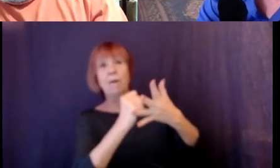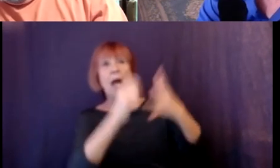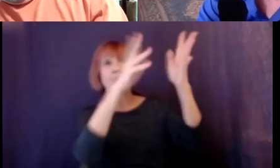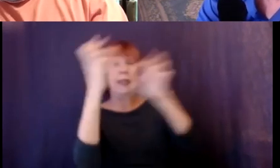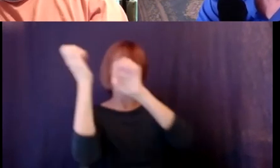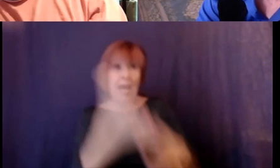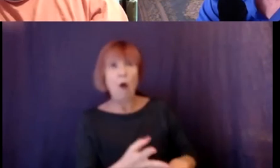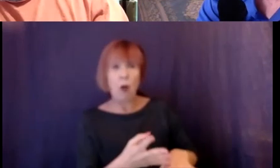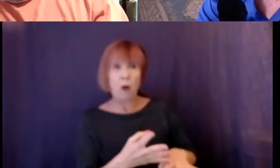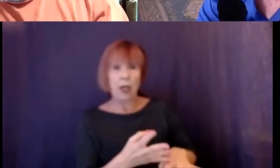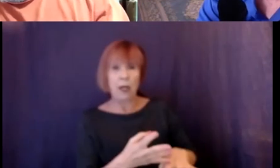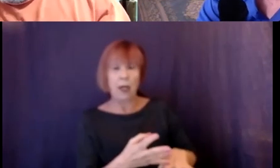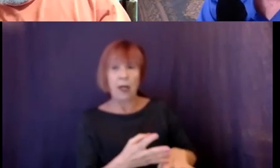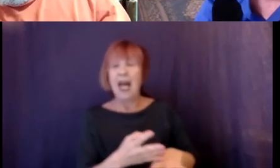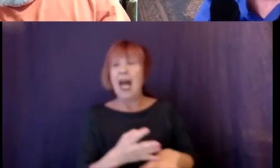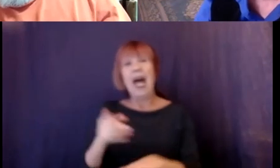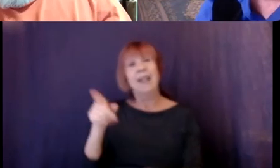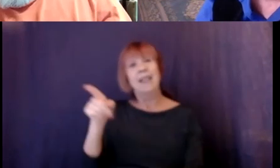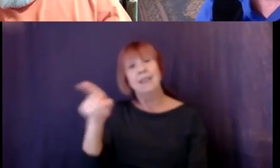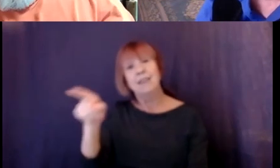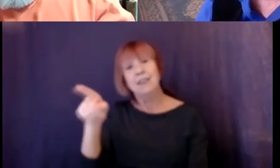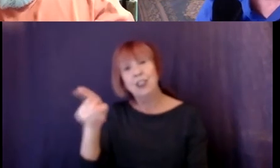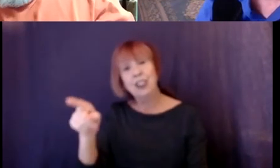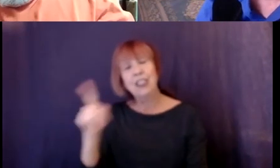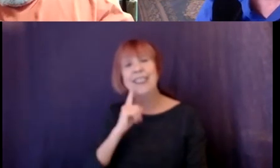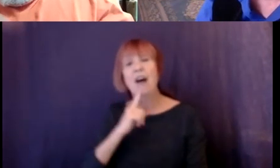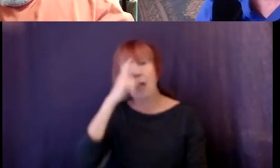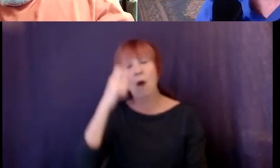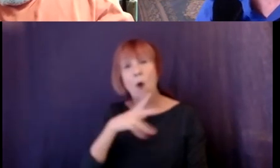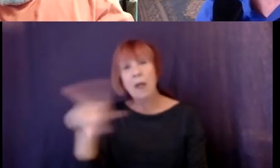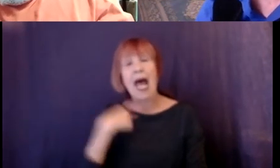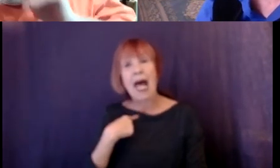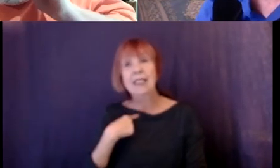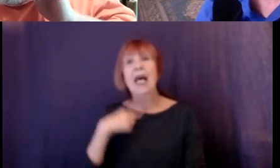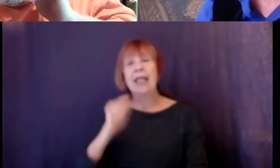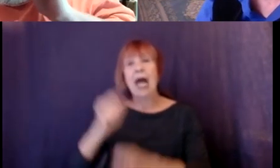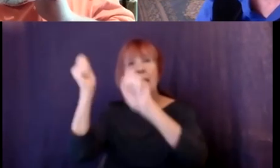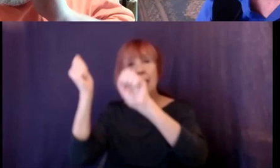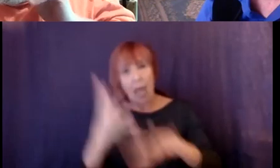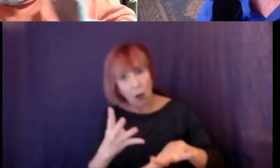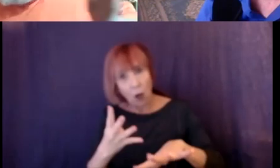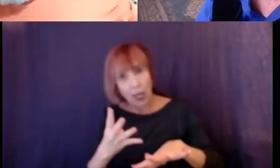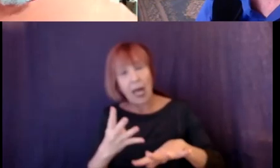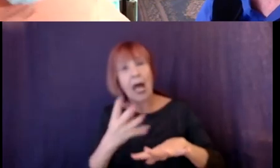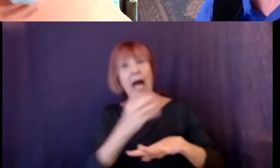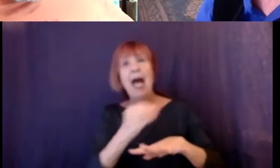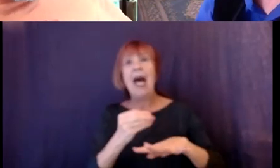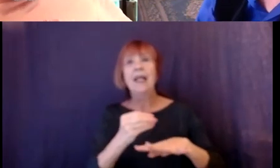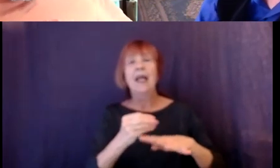technology that loads it in so she can read it on. She's got a Braille reader so she can read it. And it's